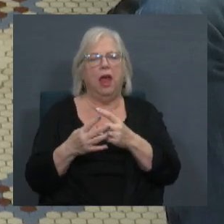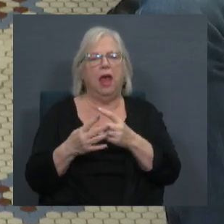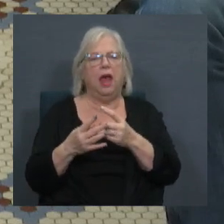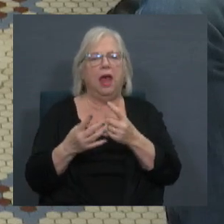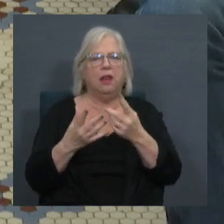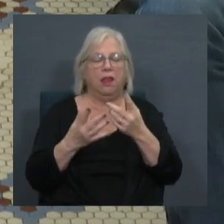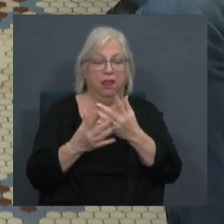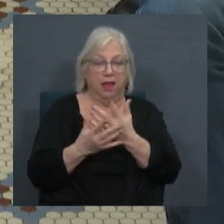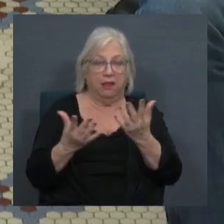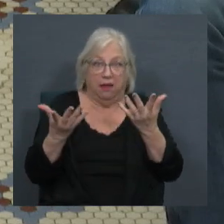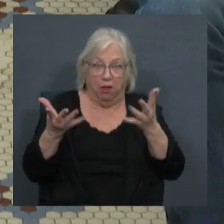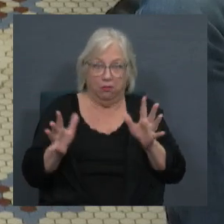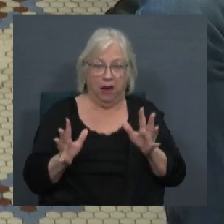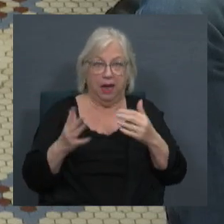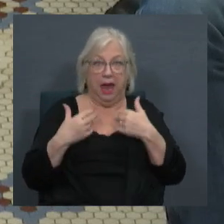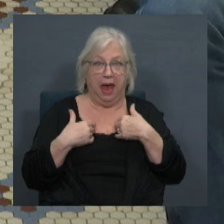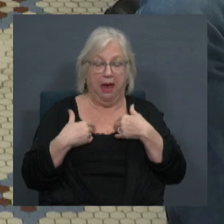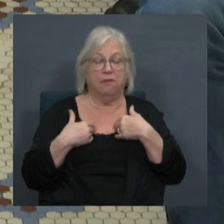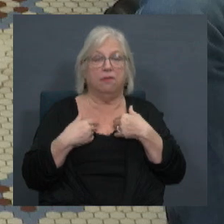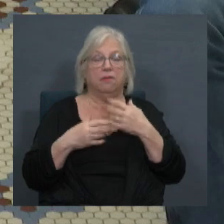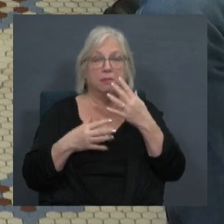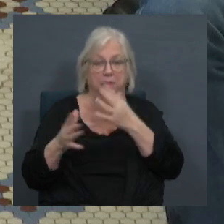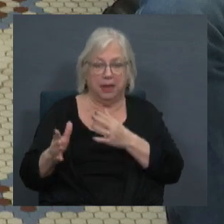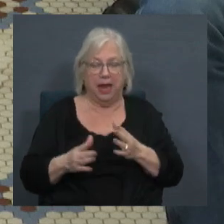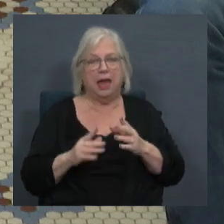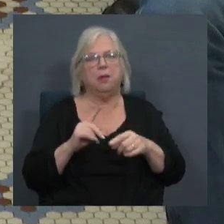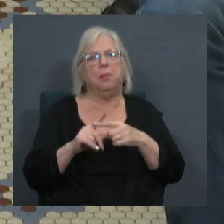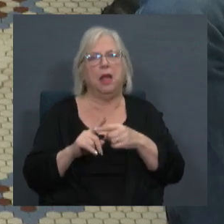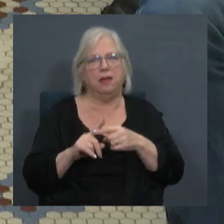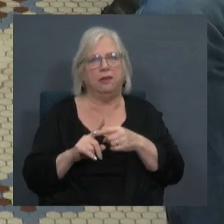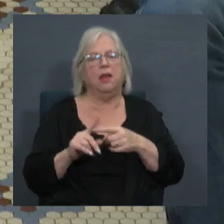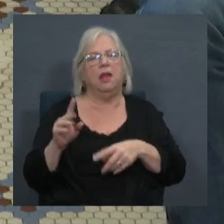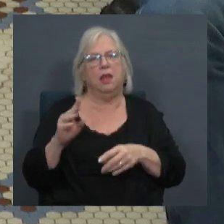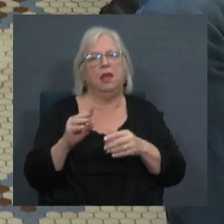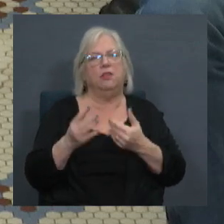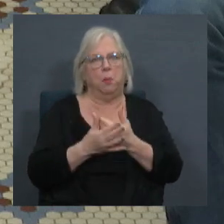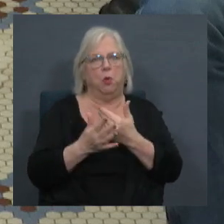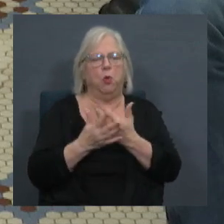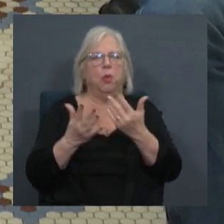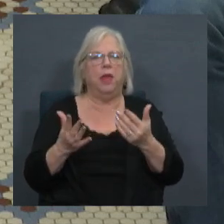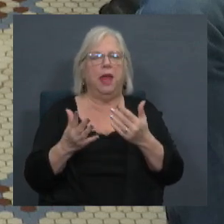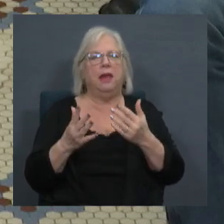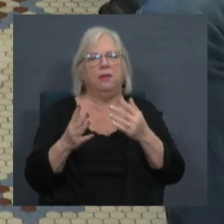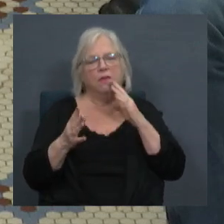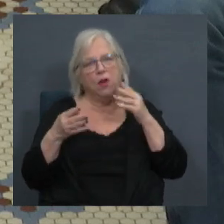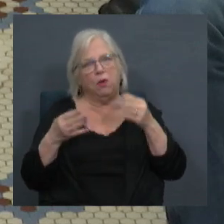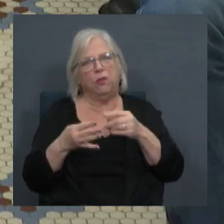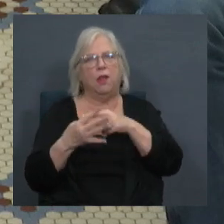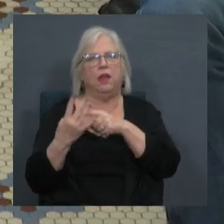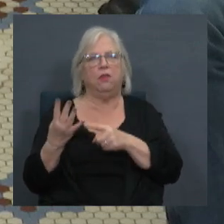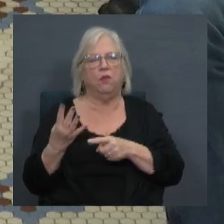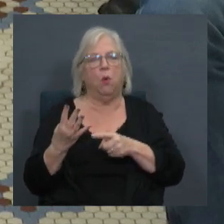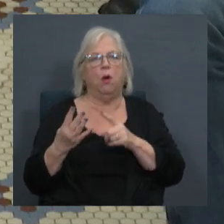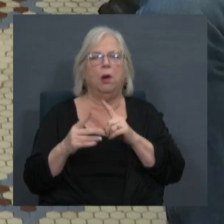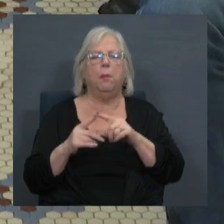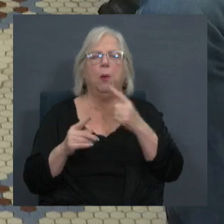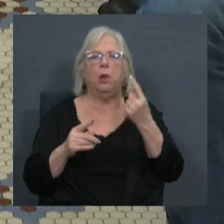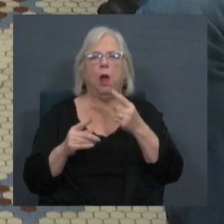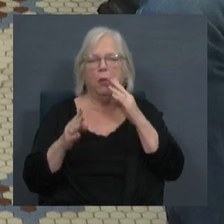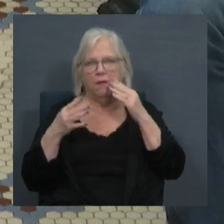have on their plans and some new things that we're talking about that are centered around those 4 objectives. But the default will always be safety and